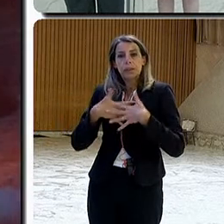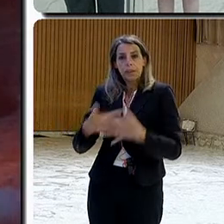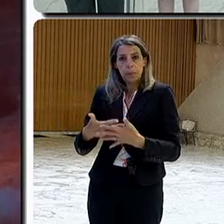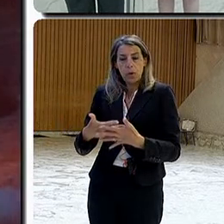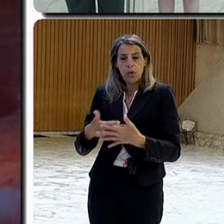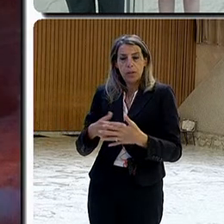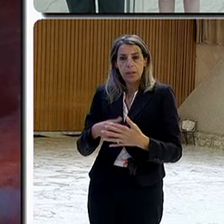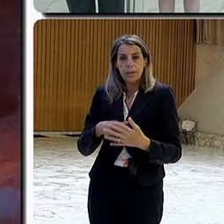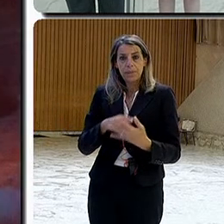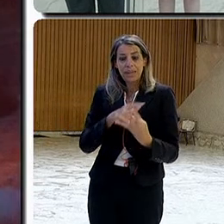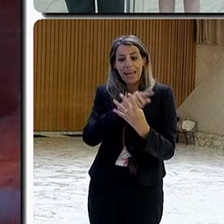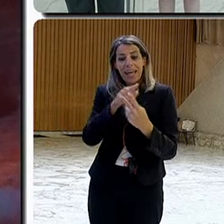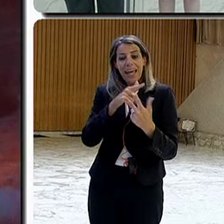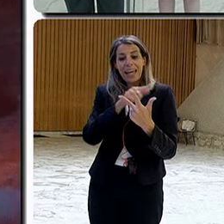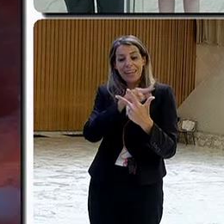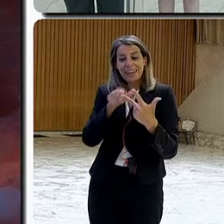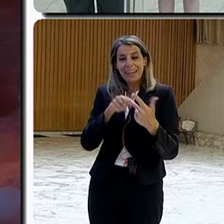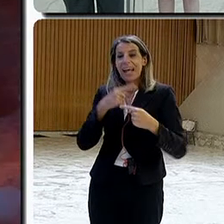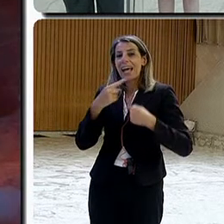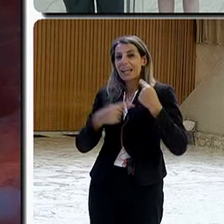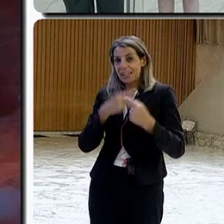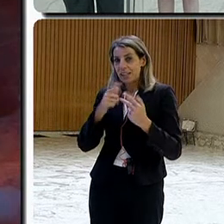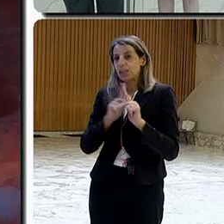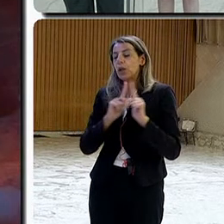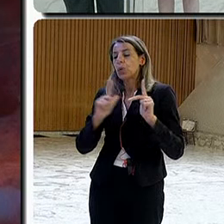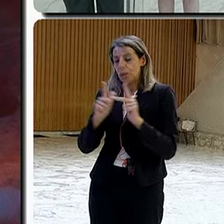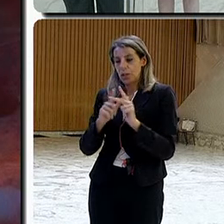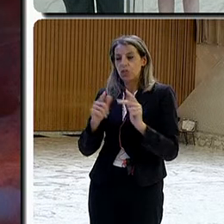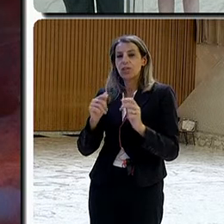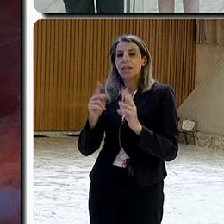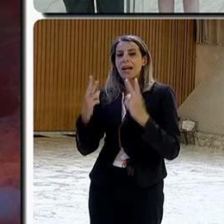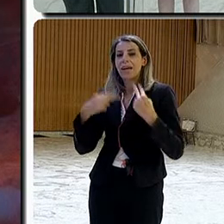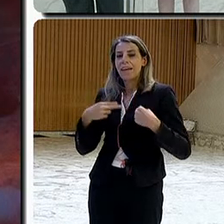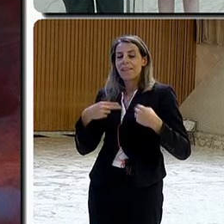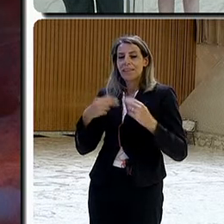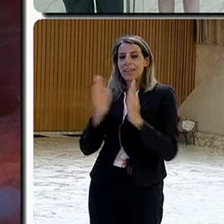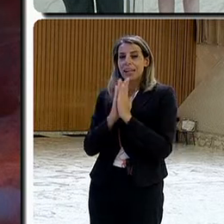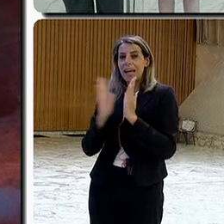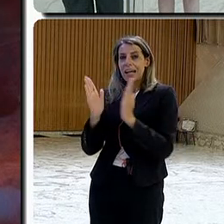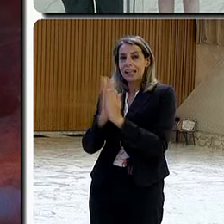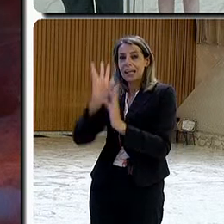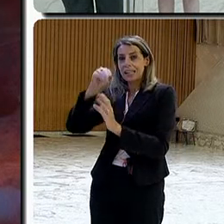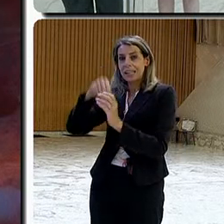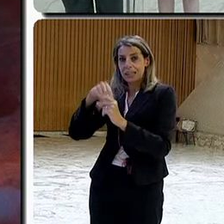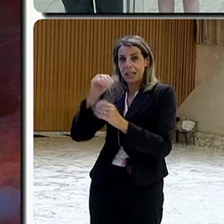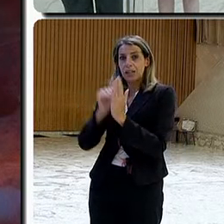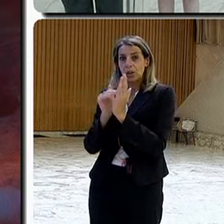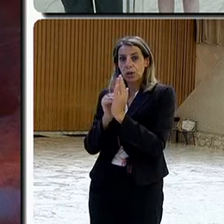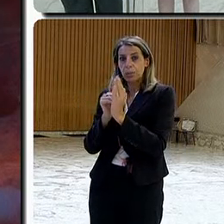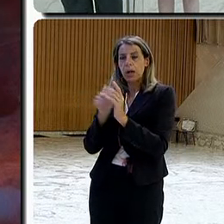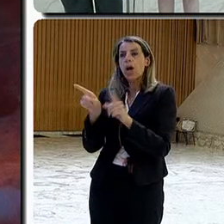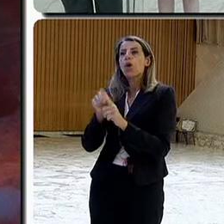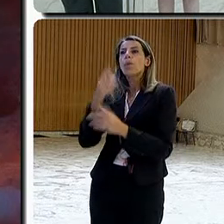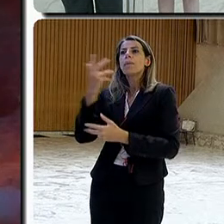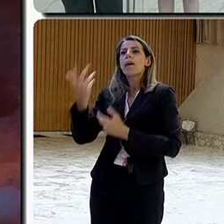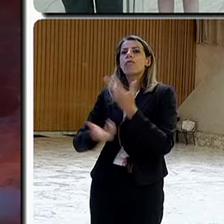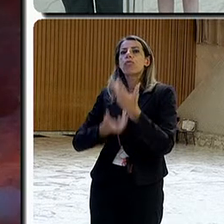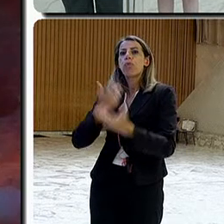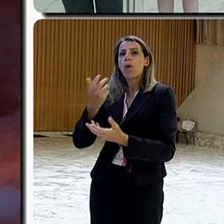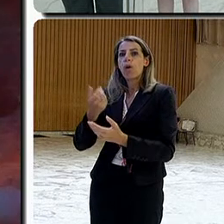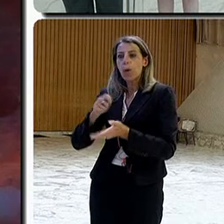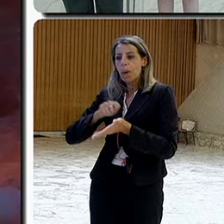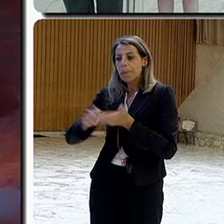of the liturgy of domestic church life are akin to the steps of building a fire: spark,